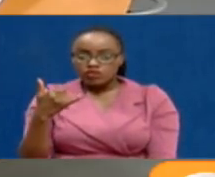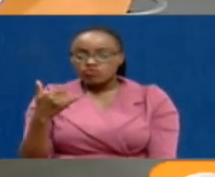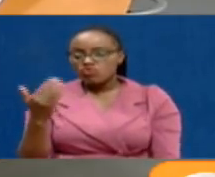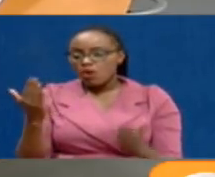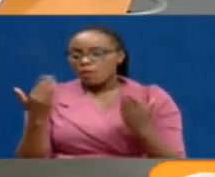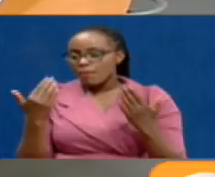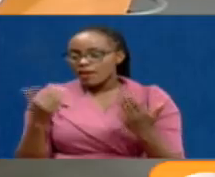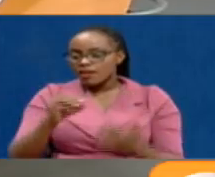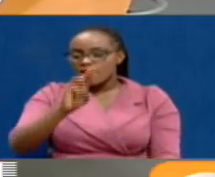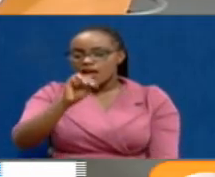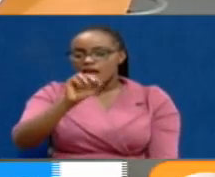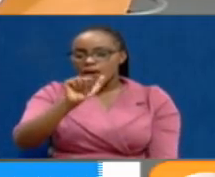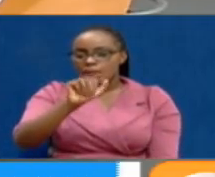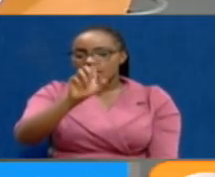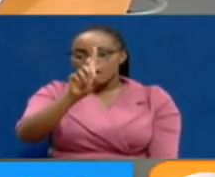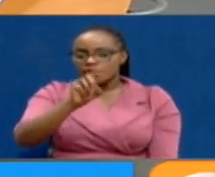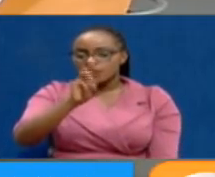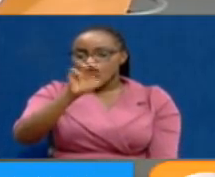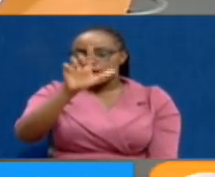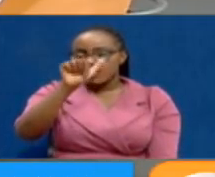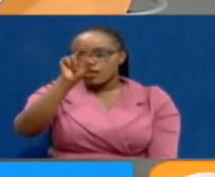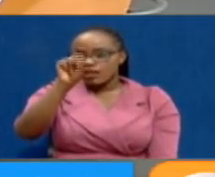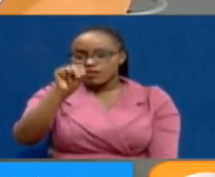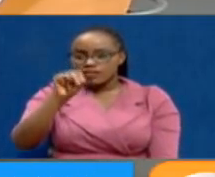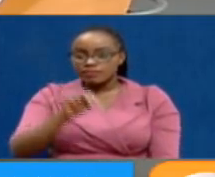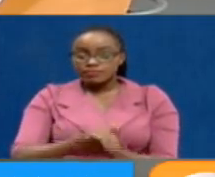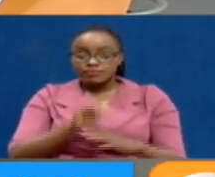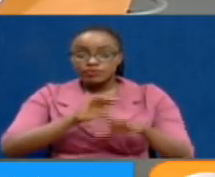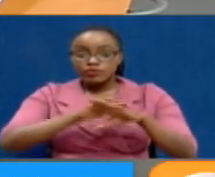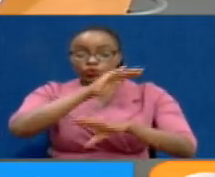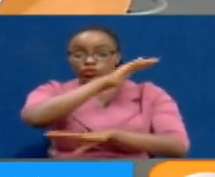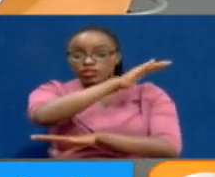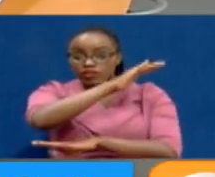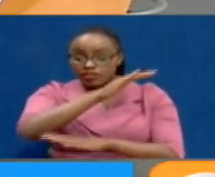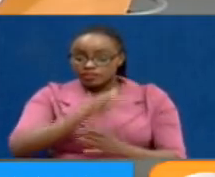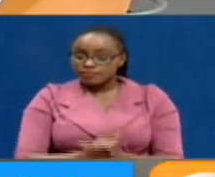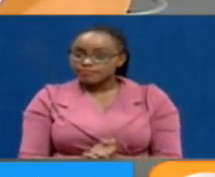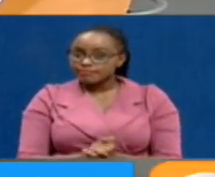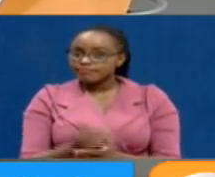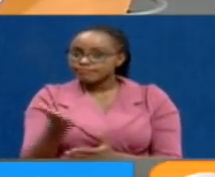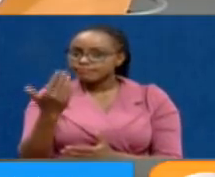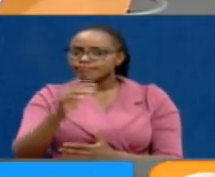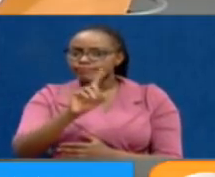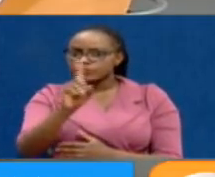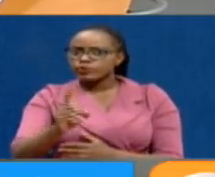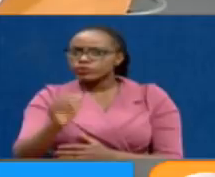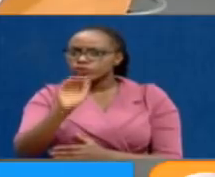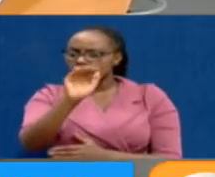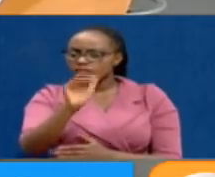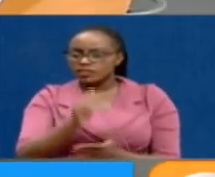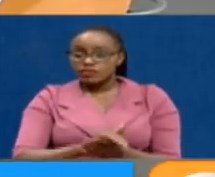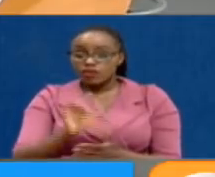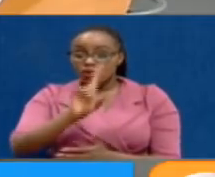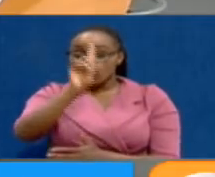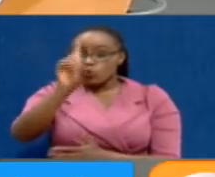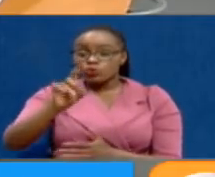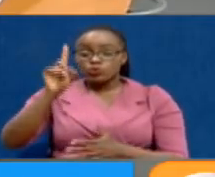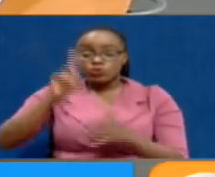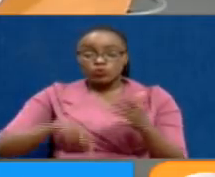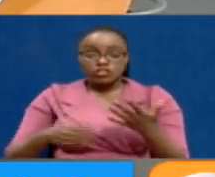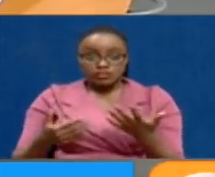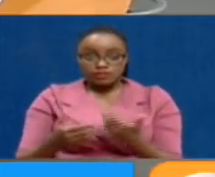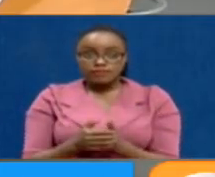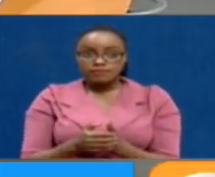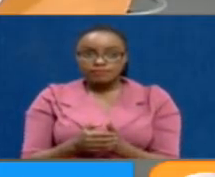Meru. Maximilian, good evening. Good evening. Yes, Maximilian, go ahead with your question. My question is, Yes,